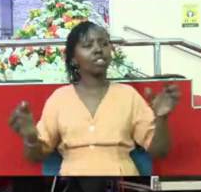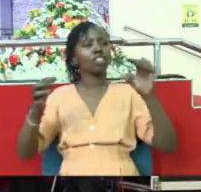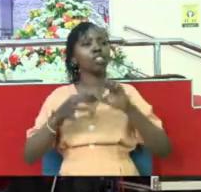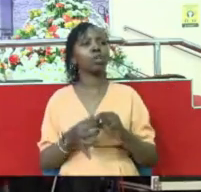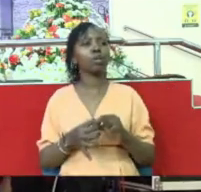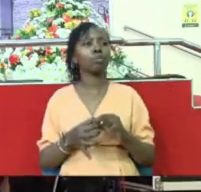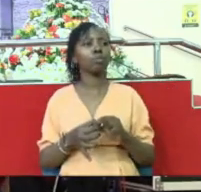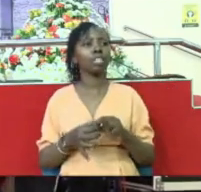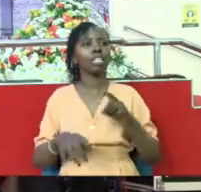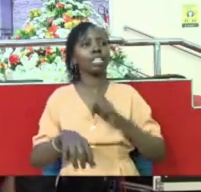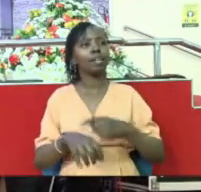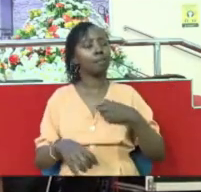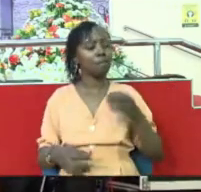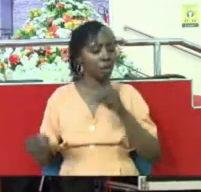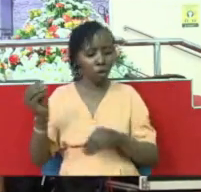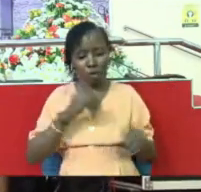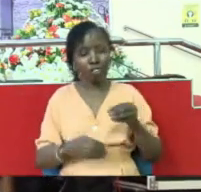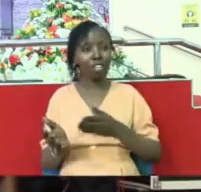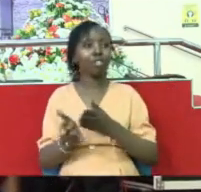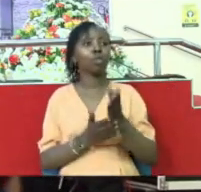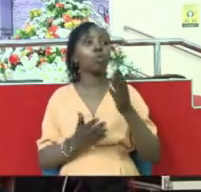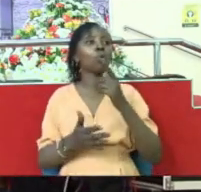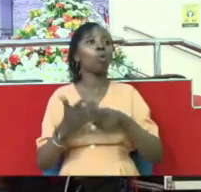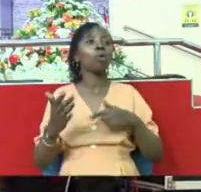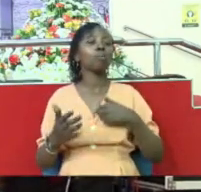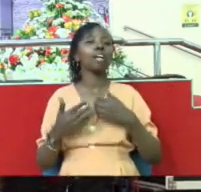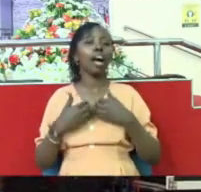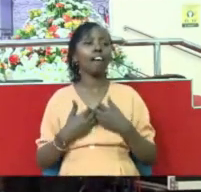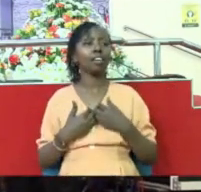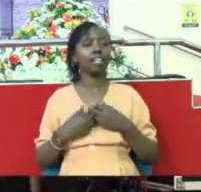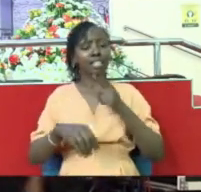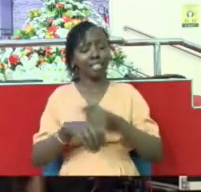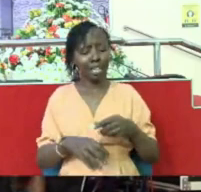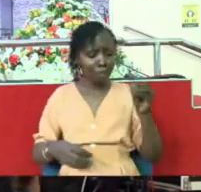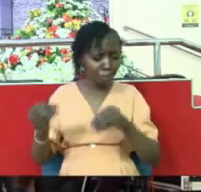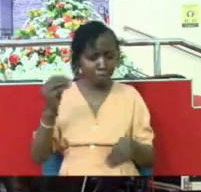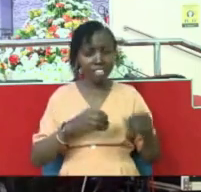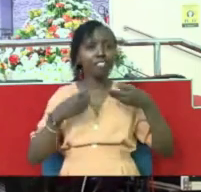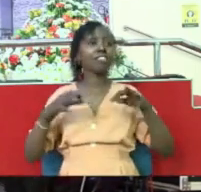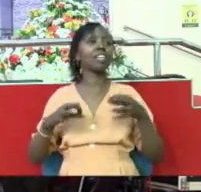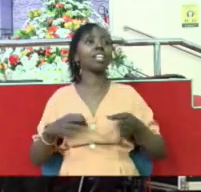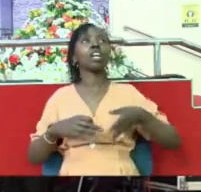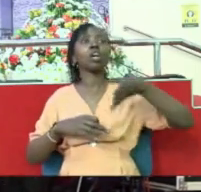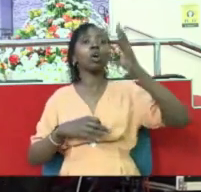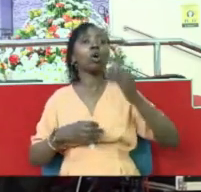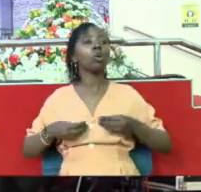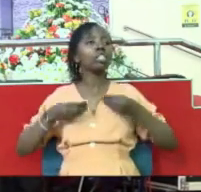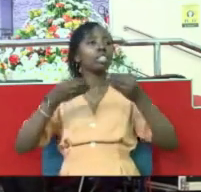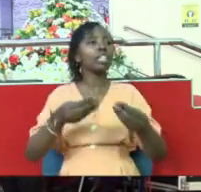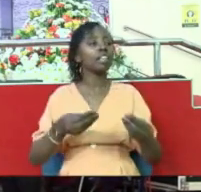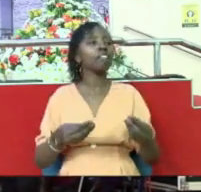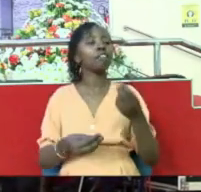our ability. Hebu tuungane tutoe kulingana na uwezo. Because when we give according to our ability, God will double it. Kwa sababu tukitoa kulingana, God will triple